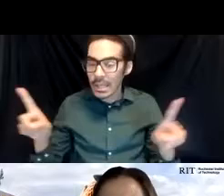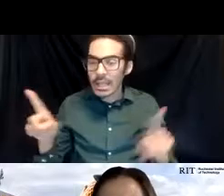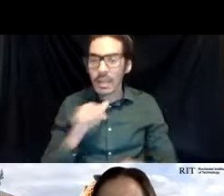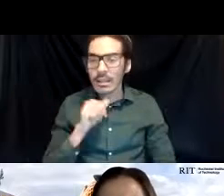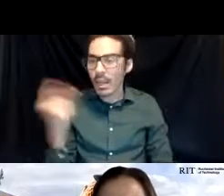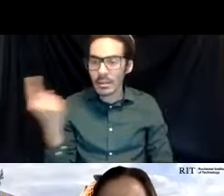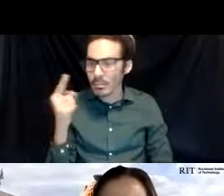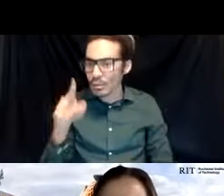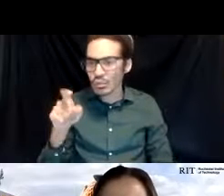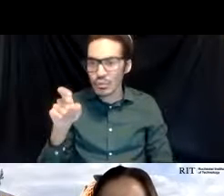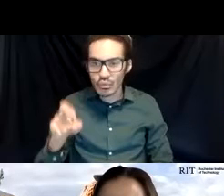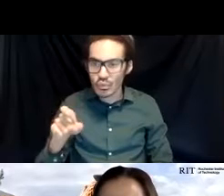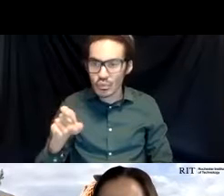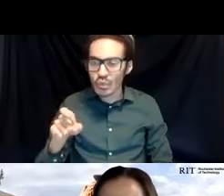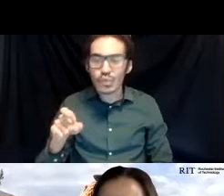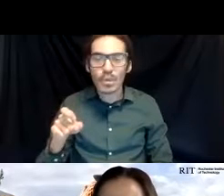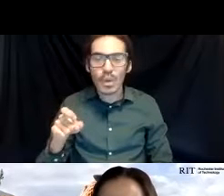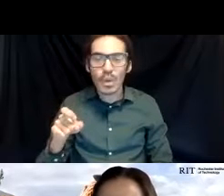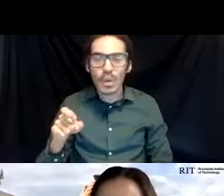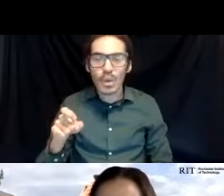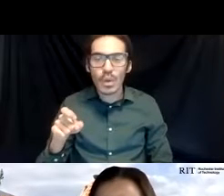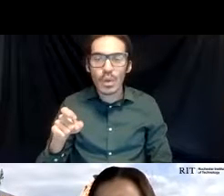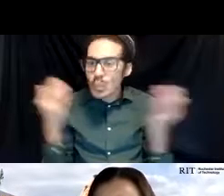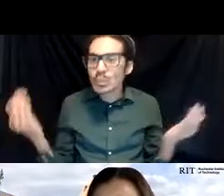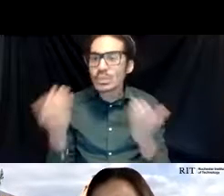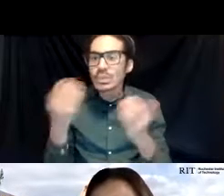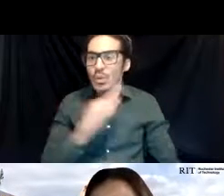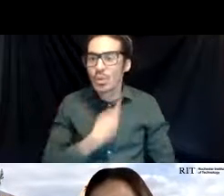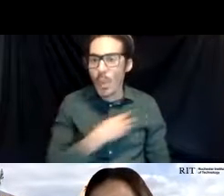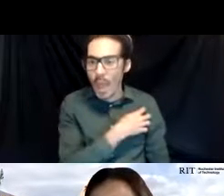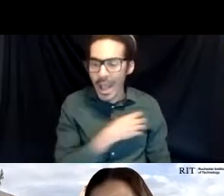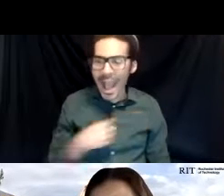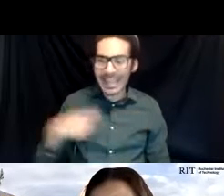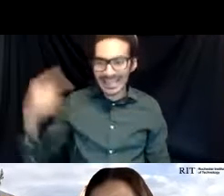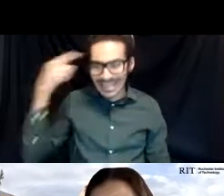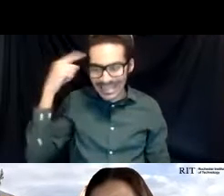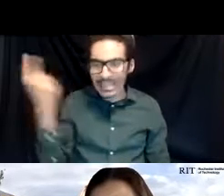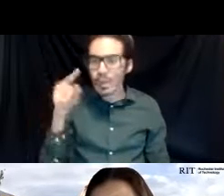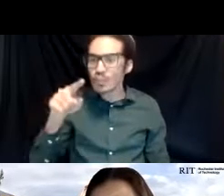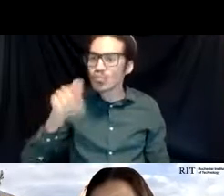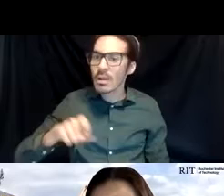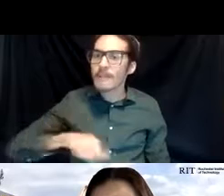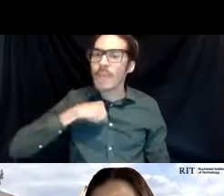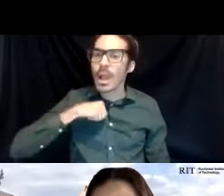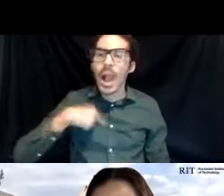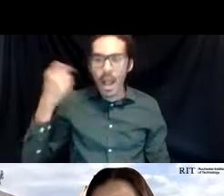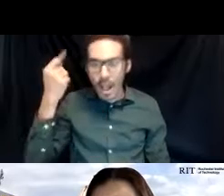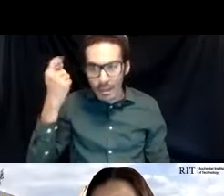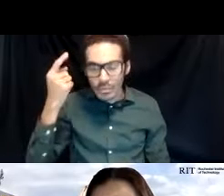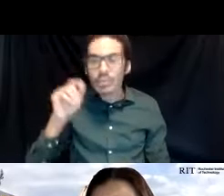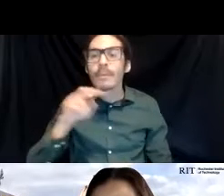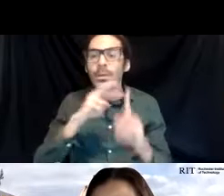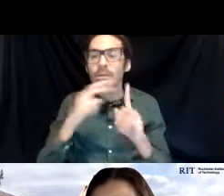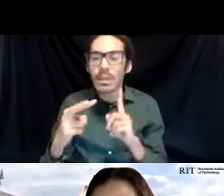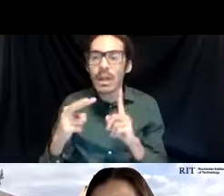that you should be trying to lose in Croatia. I think it's something that you should be proud of. I mean, I understand from the point of view of being a